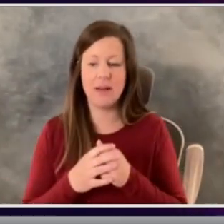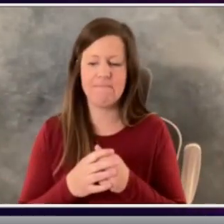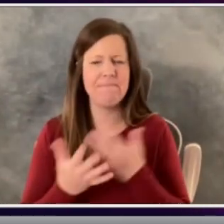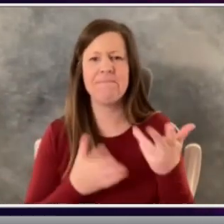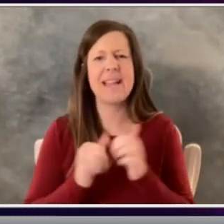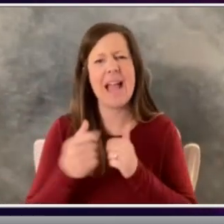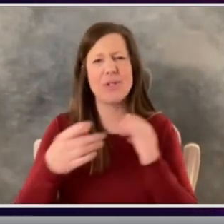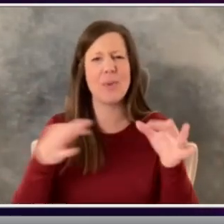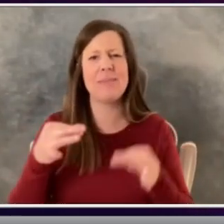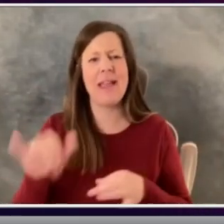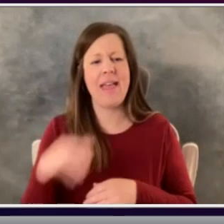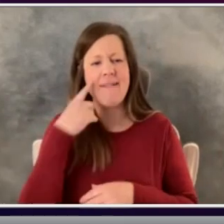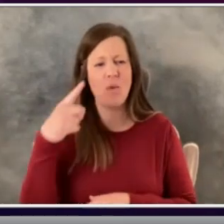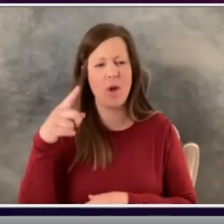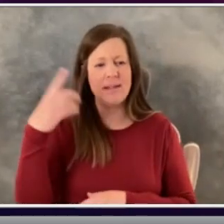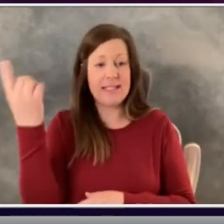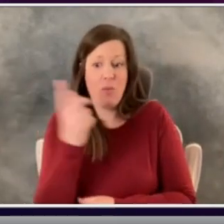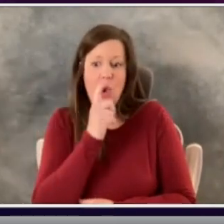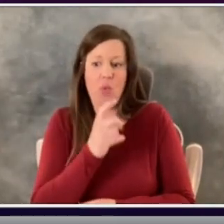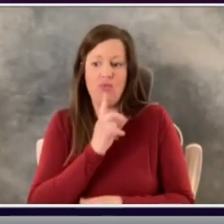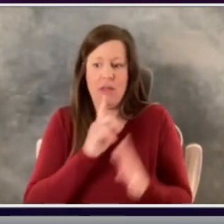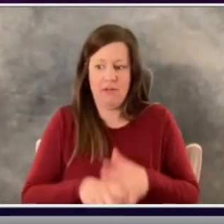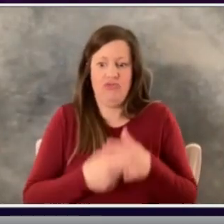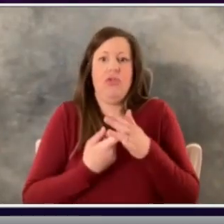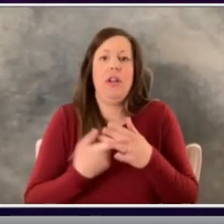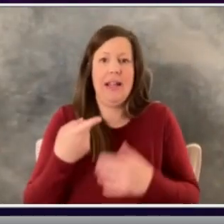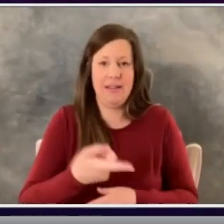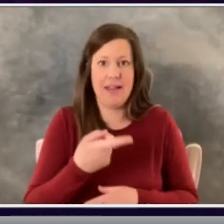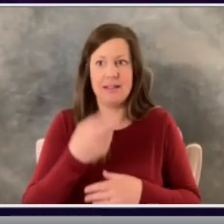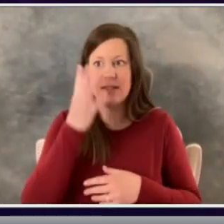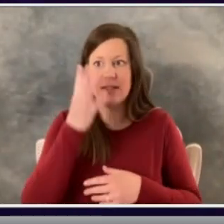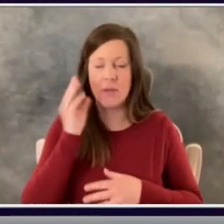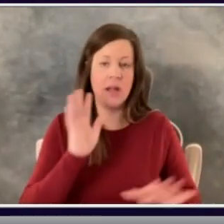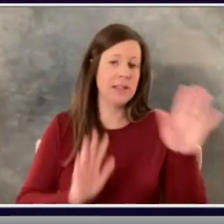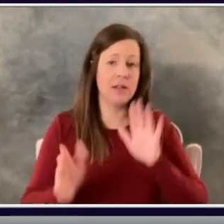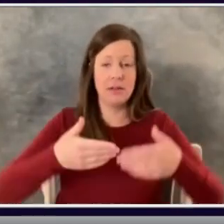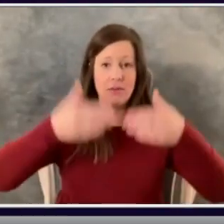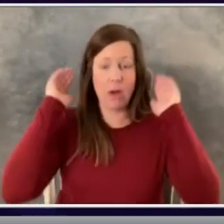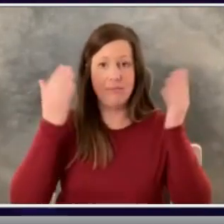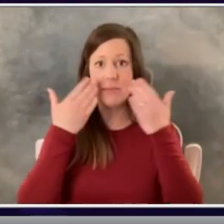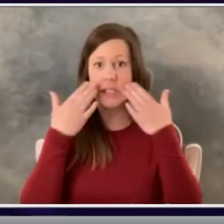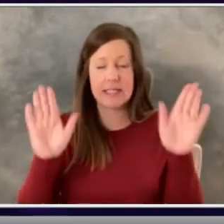to someone who's at the beginning of this journey, really in the weeds, who can't even see how that's possible?